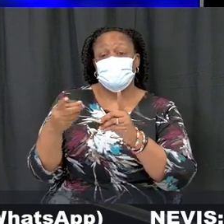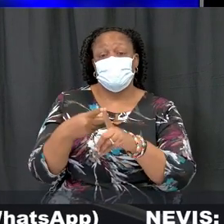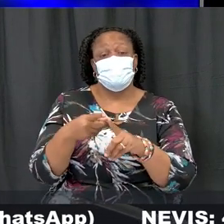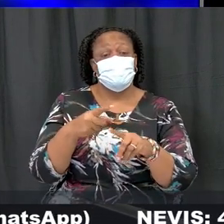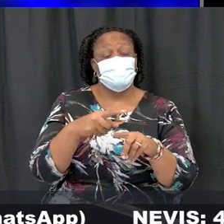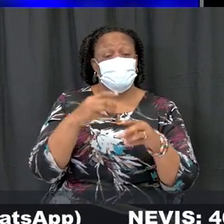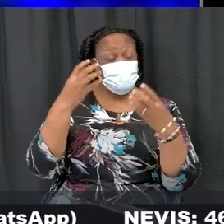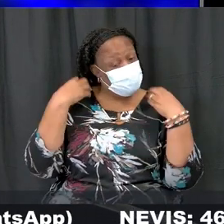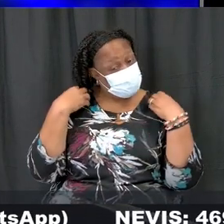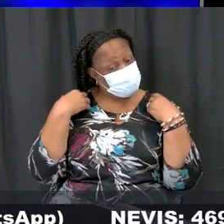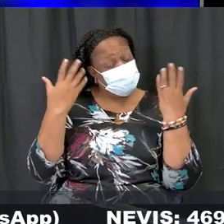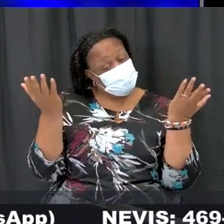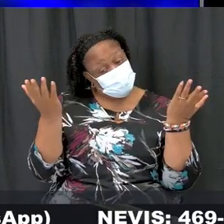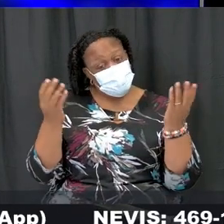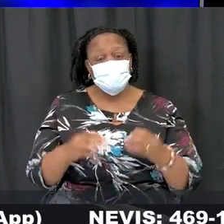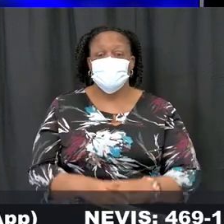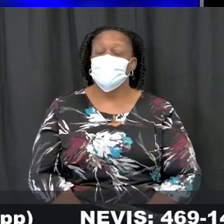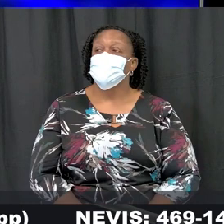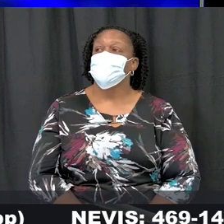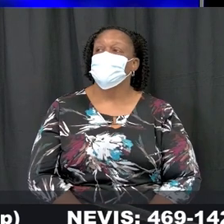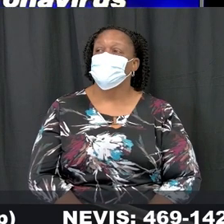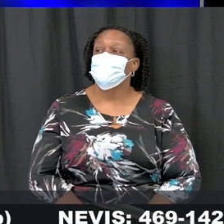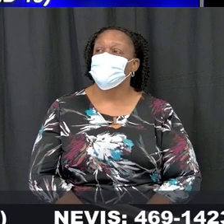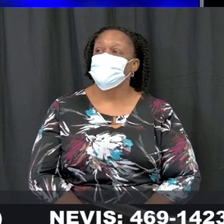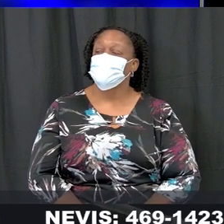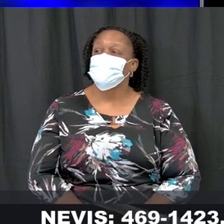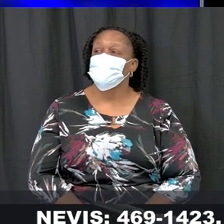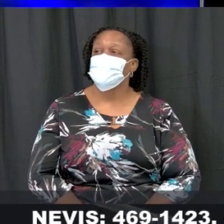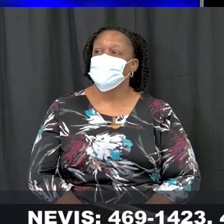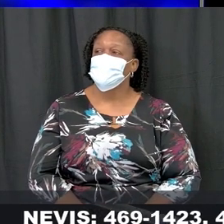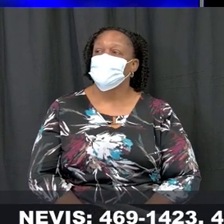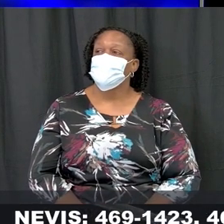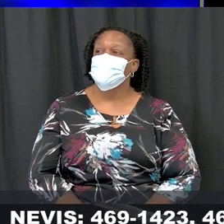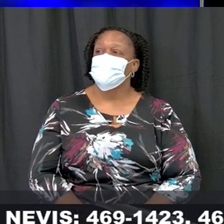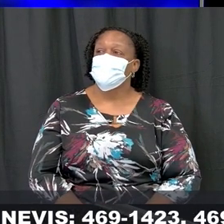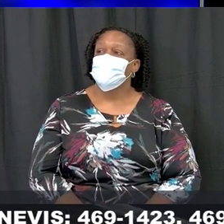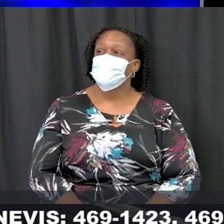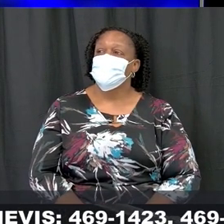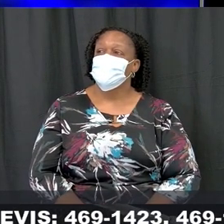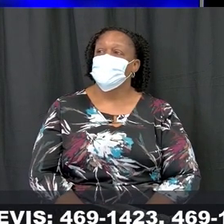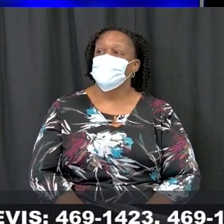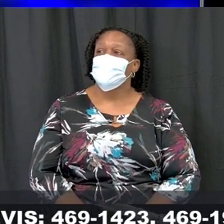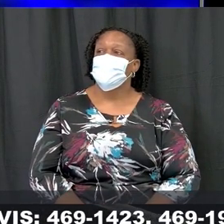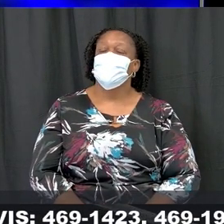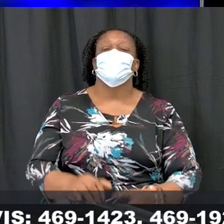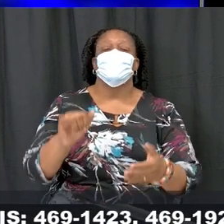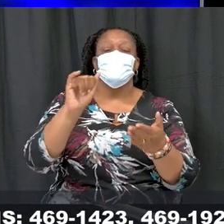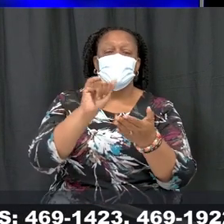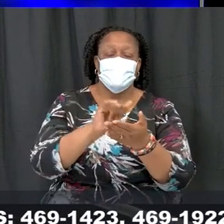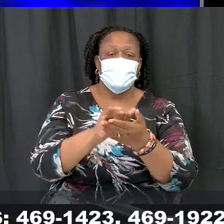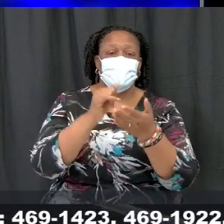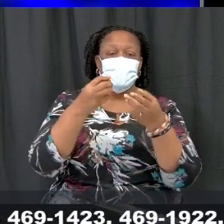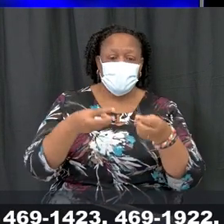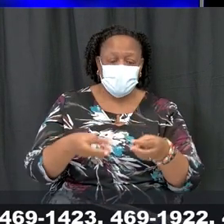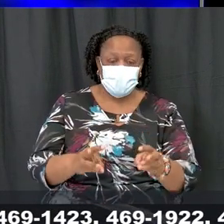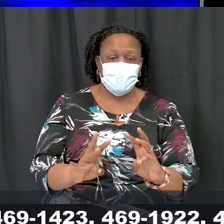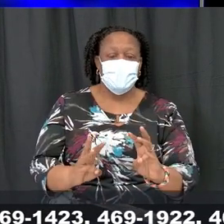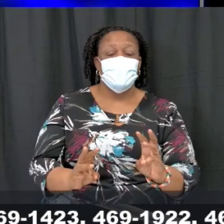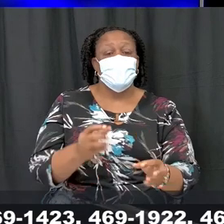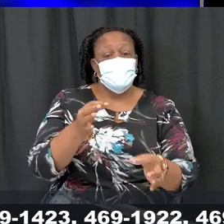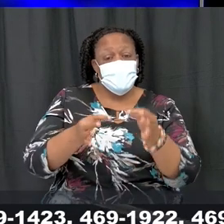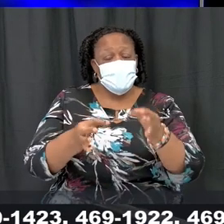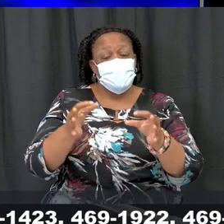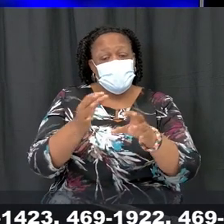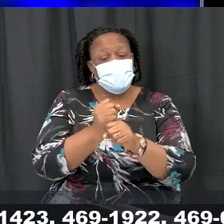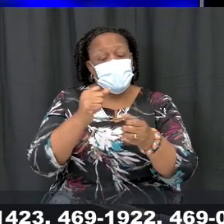certified, that will be treated, the period of quarantine or isolation will be treated in the same respect as would